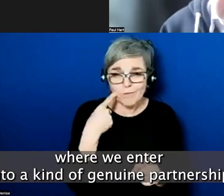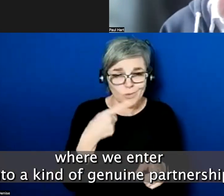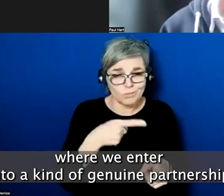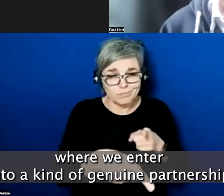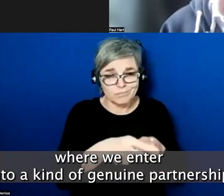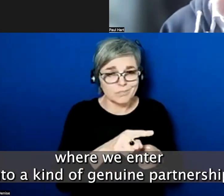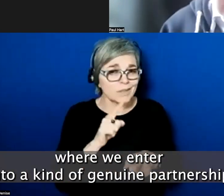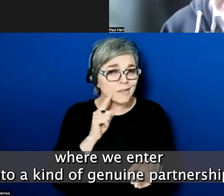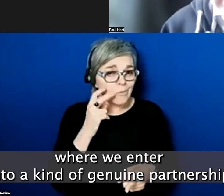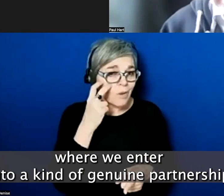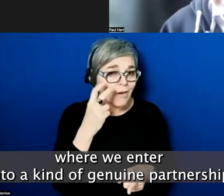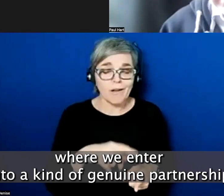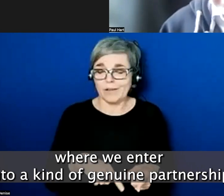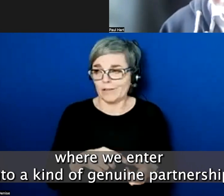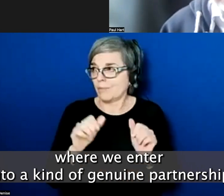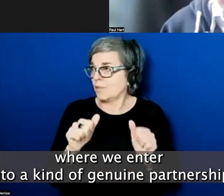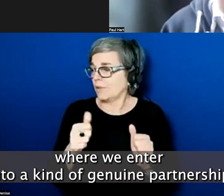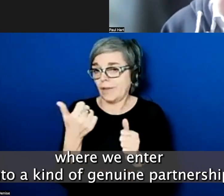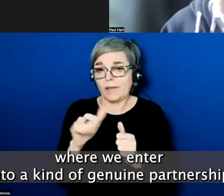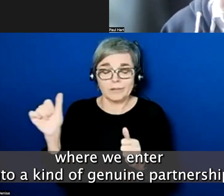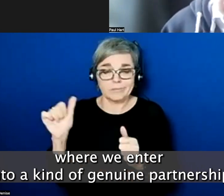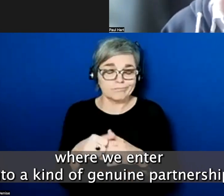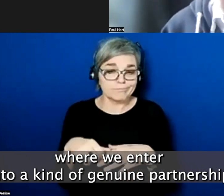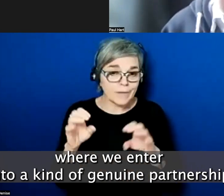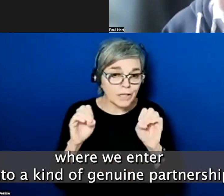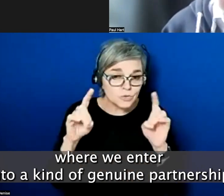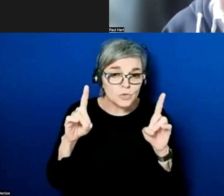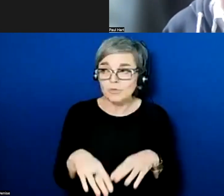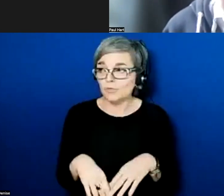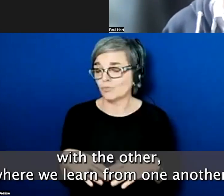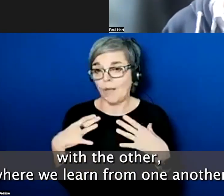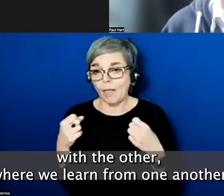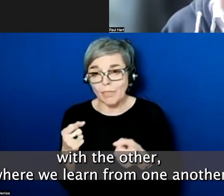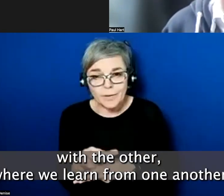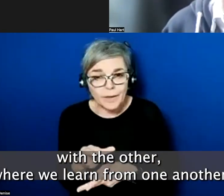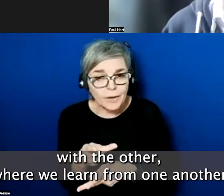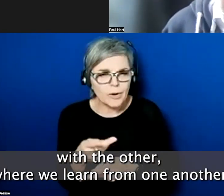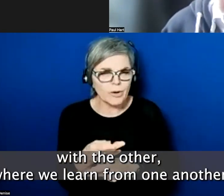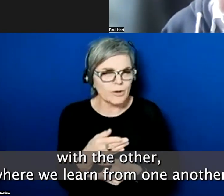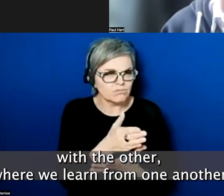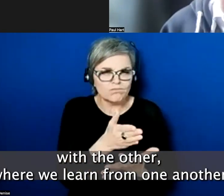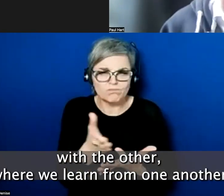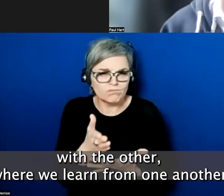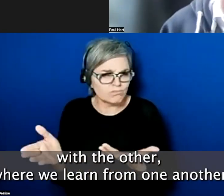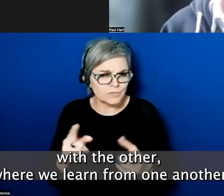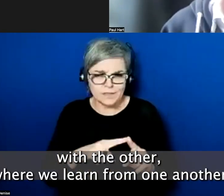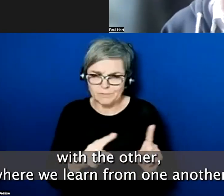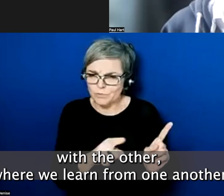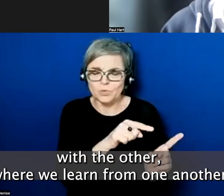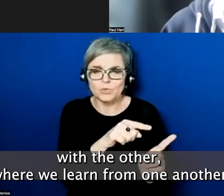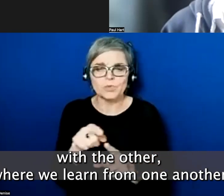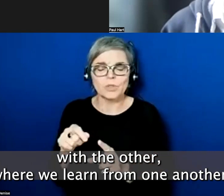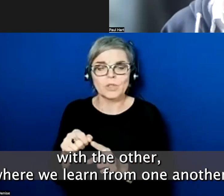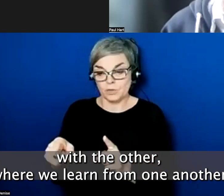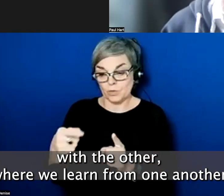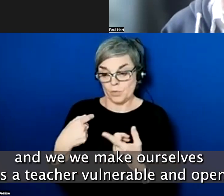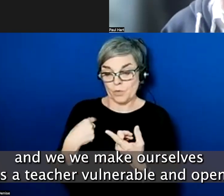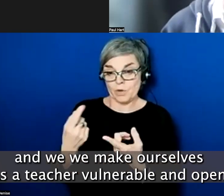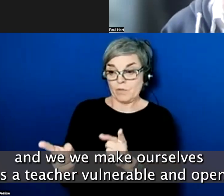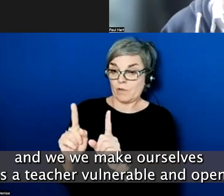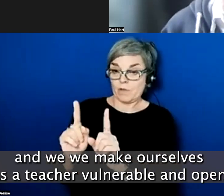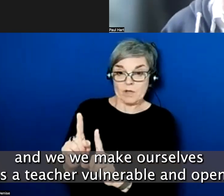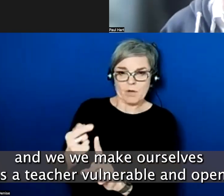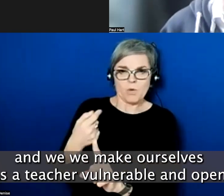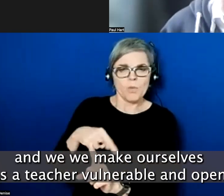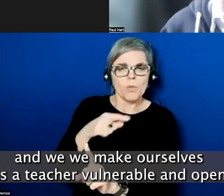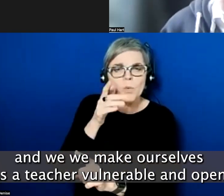we enter into a kind of genuine partnership with the other, where we learn from one another, and